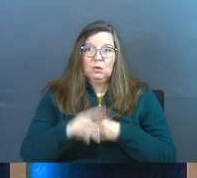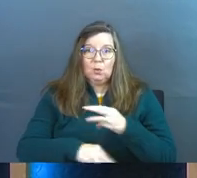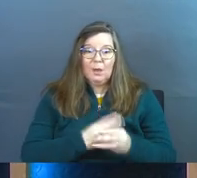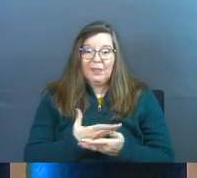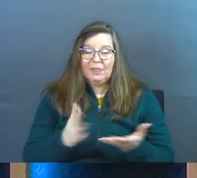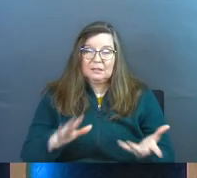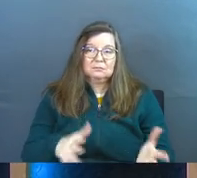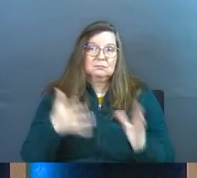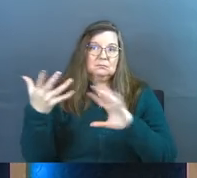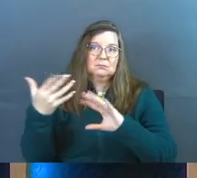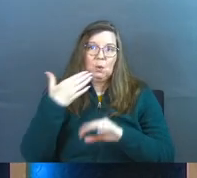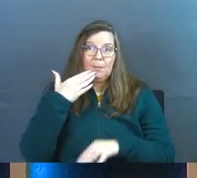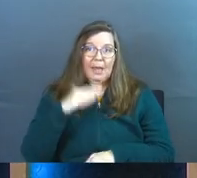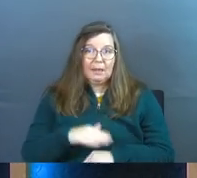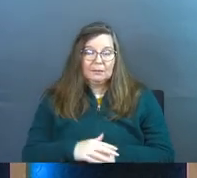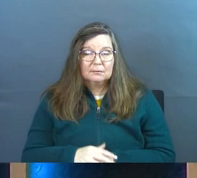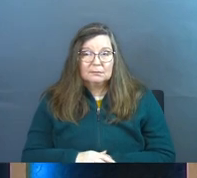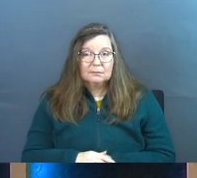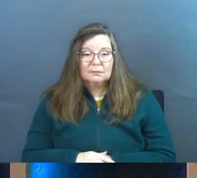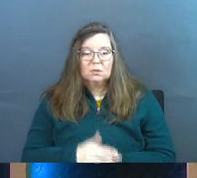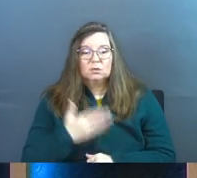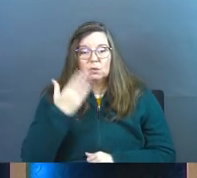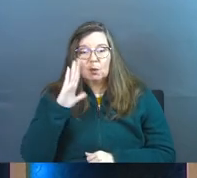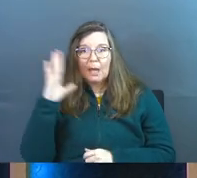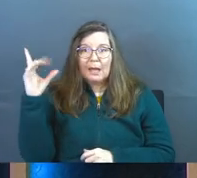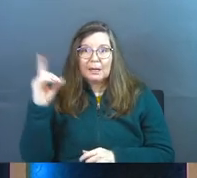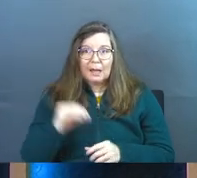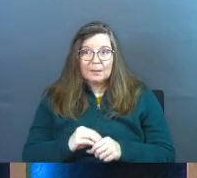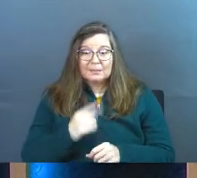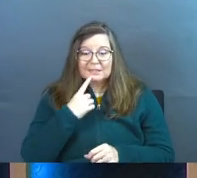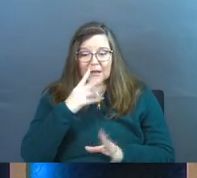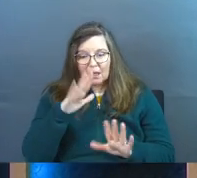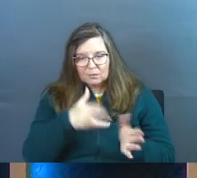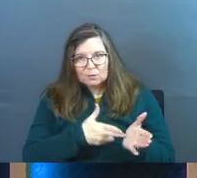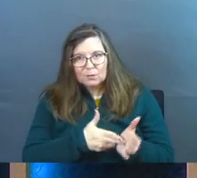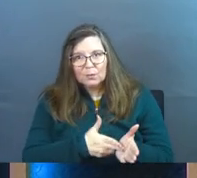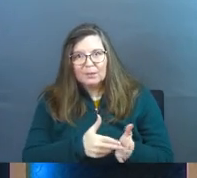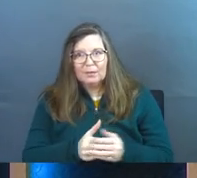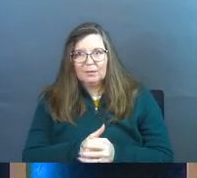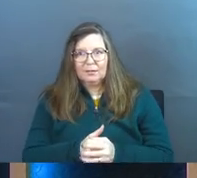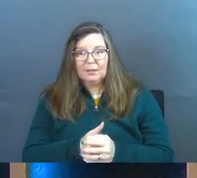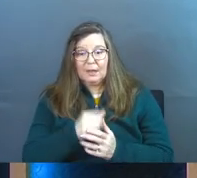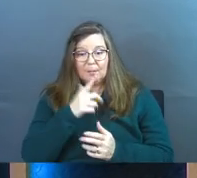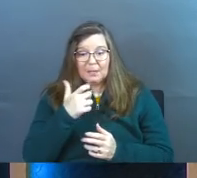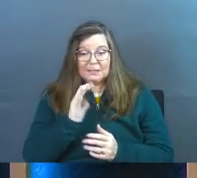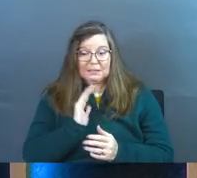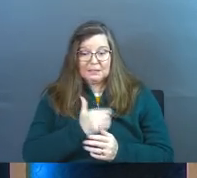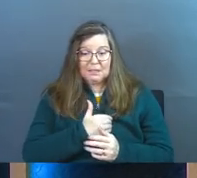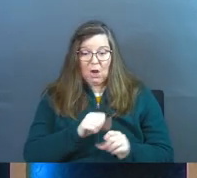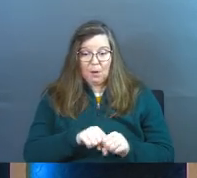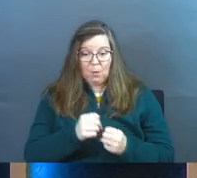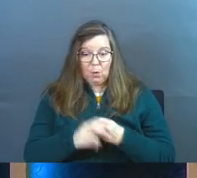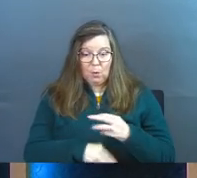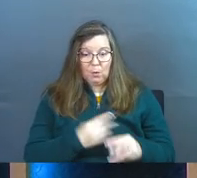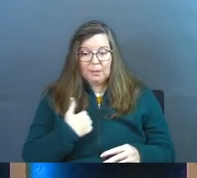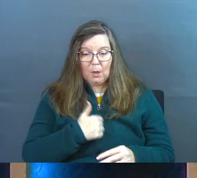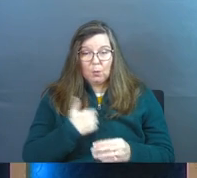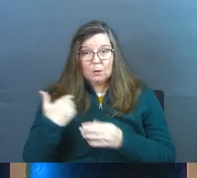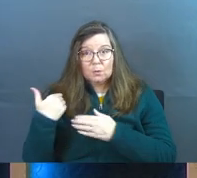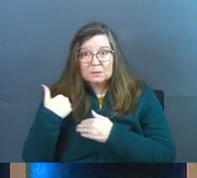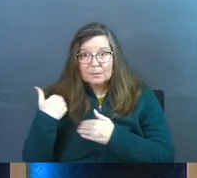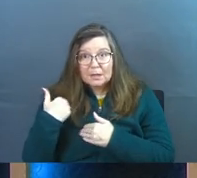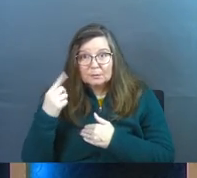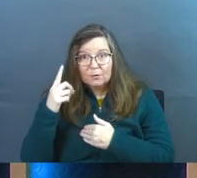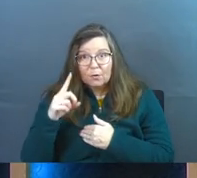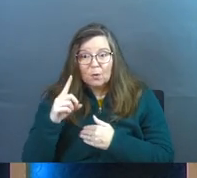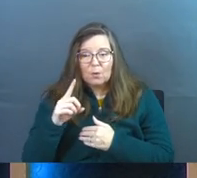and things go bad. And so God comes and he tells us the truth. And because it's our broken world that we're